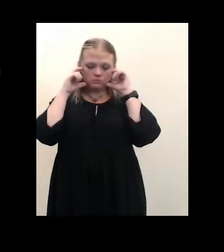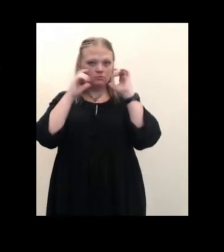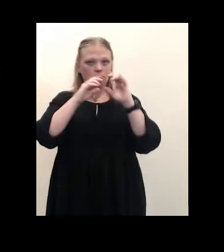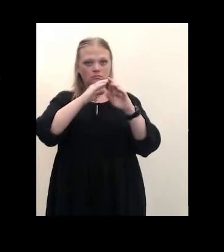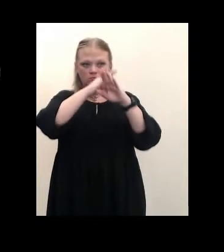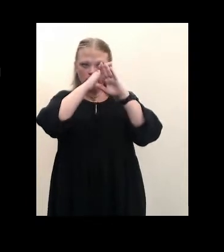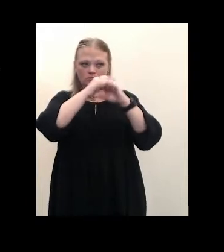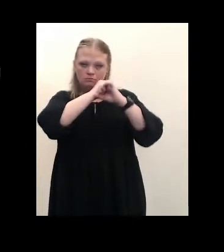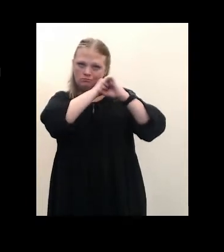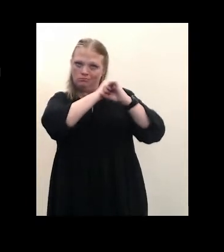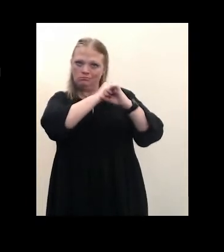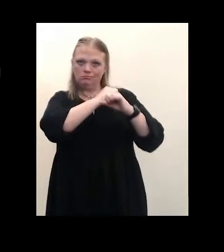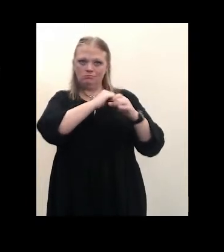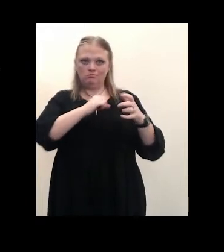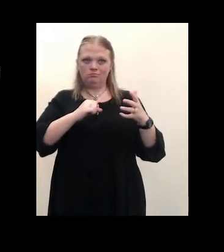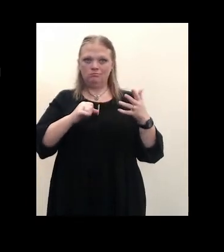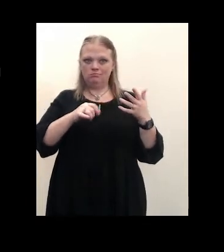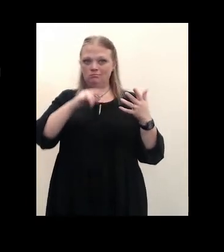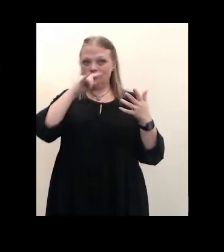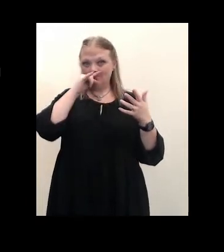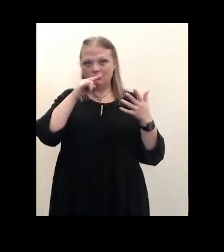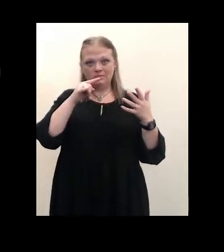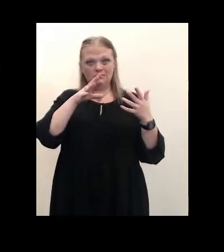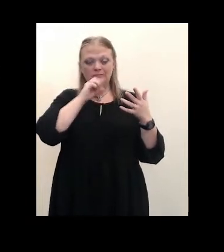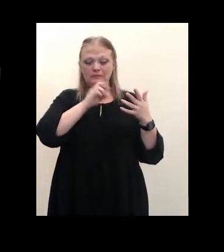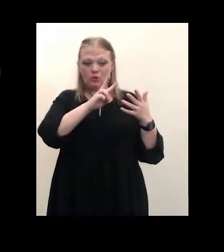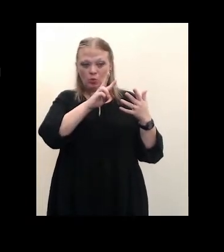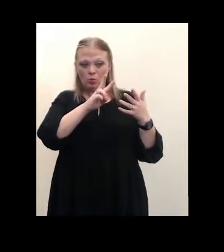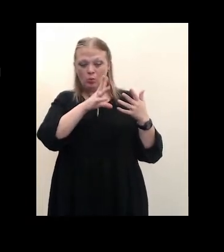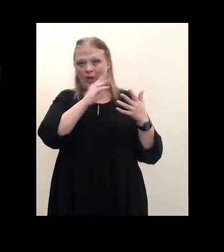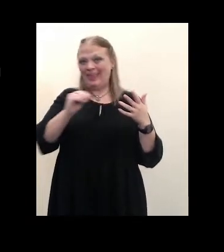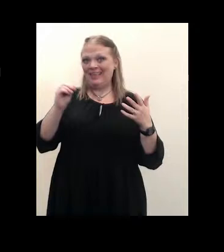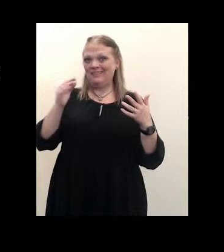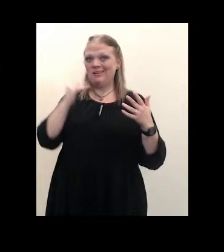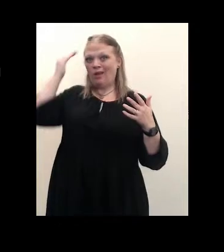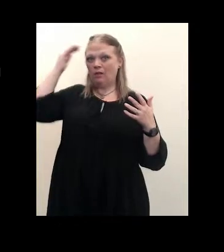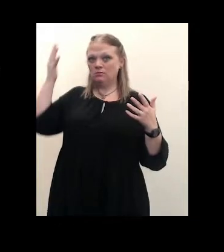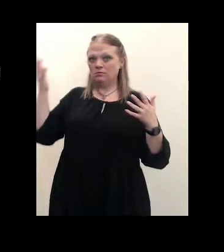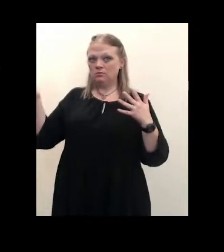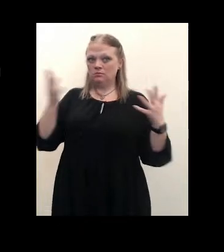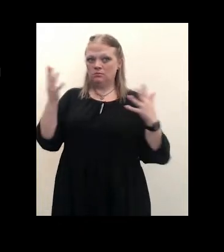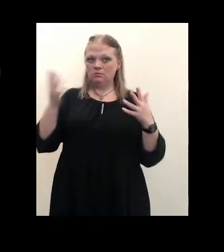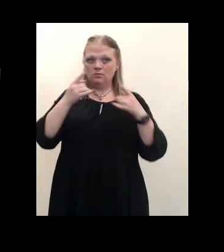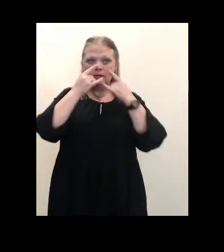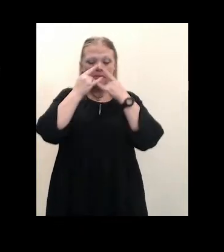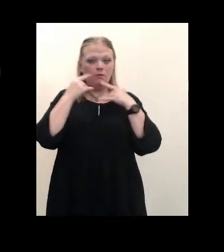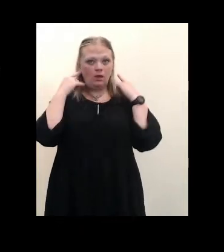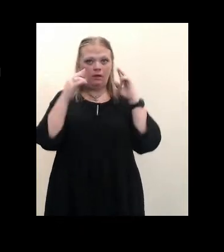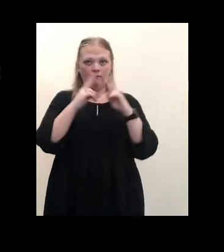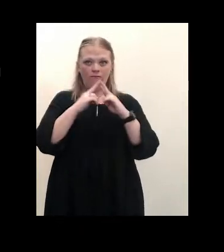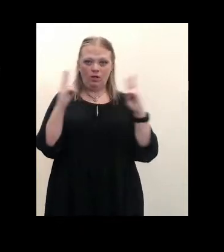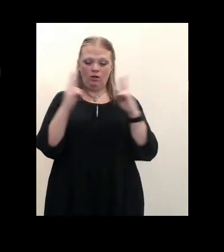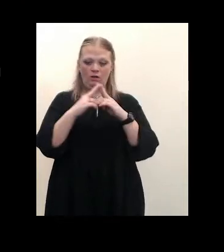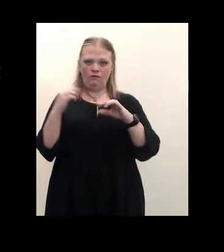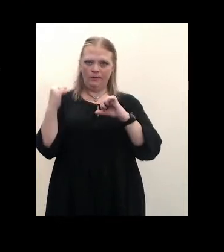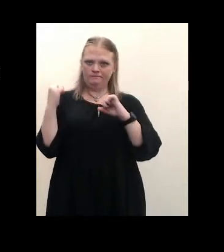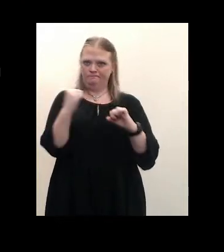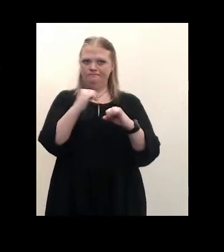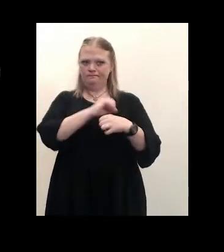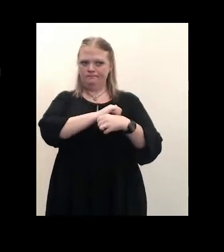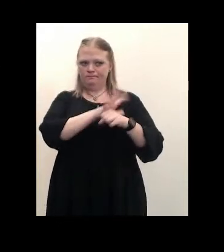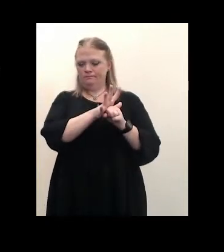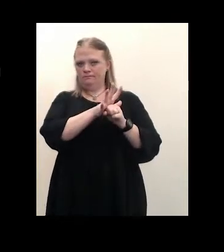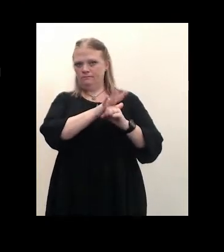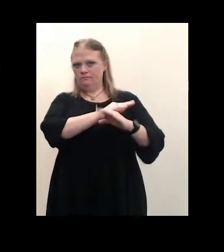kids as young as 2 as well as adults. Masking is a very, very powerful COVID-19